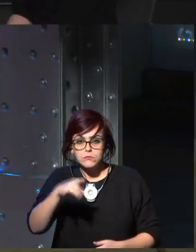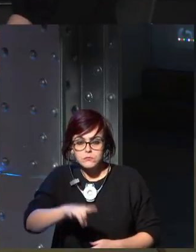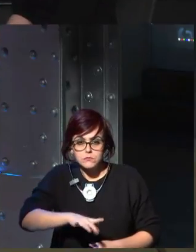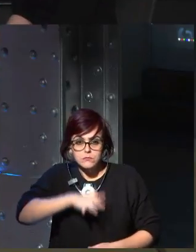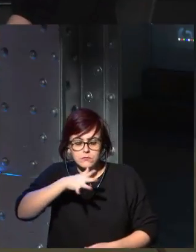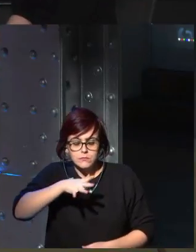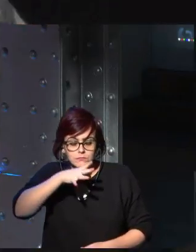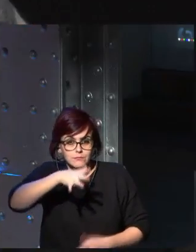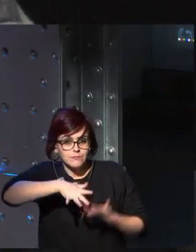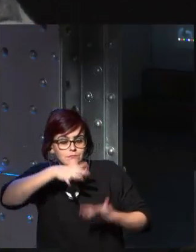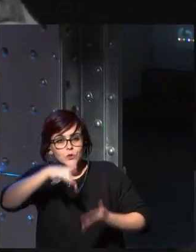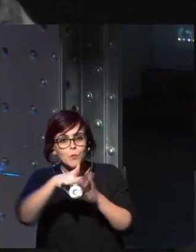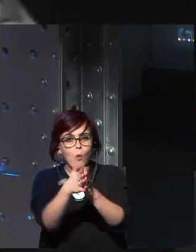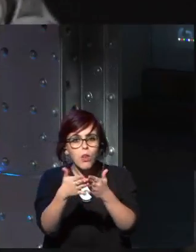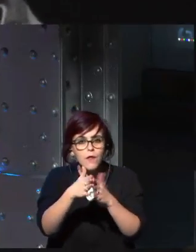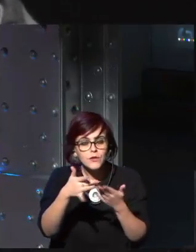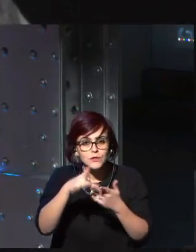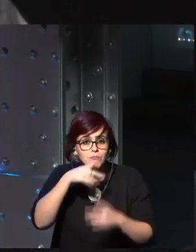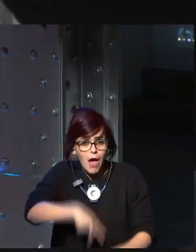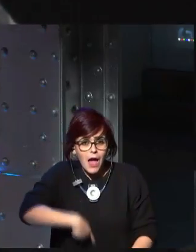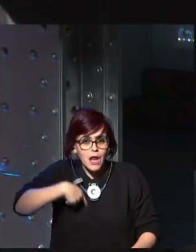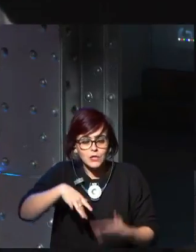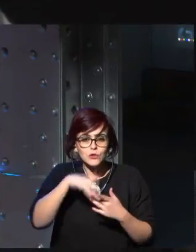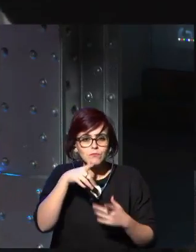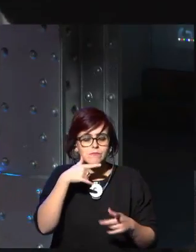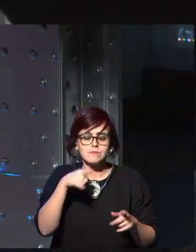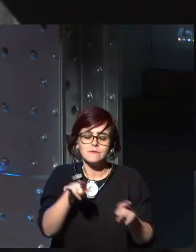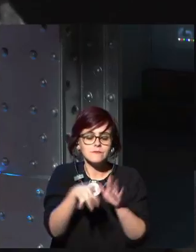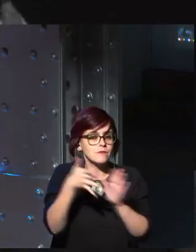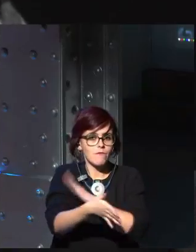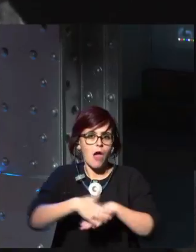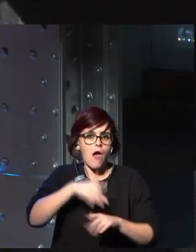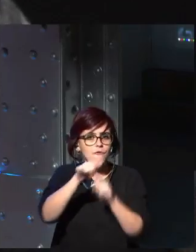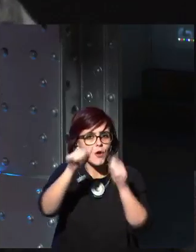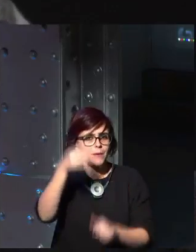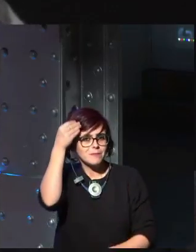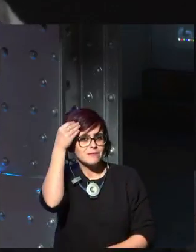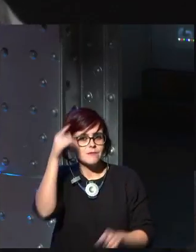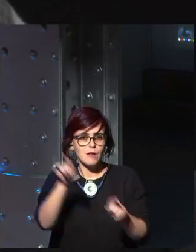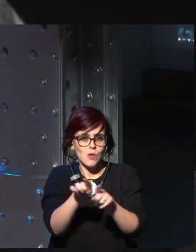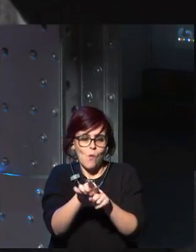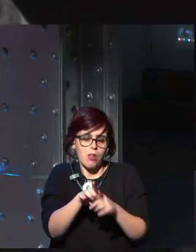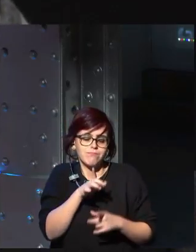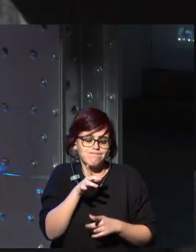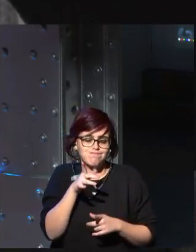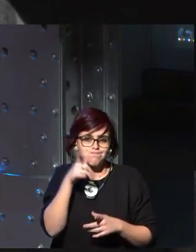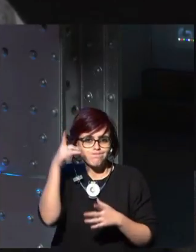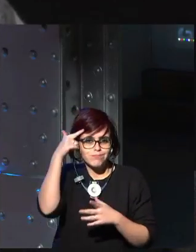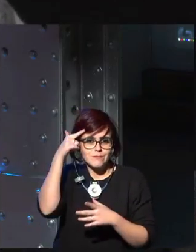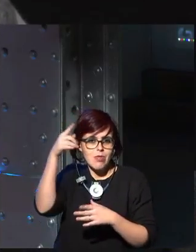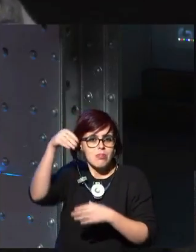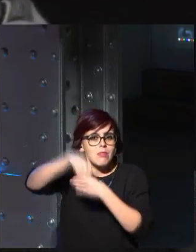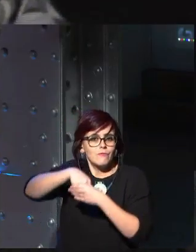you're struck by something, anything really, but a book, it's that way of thinking is already in you, and